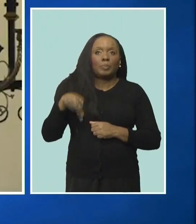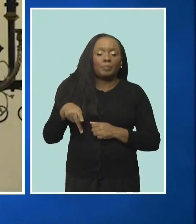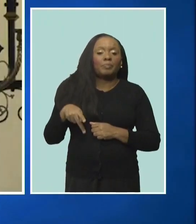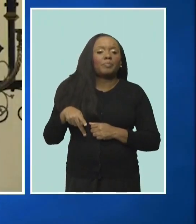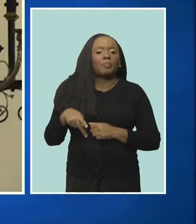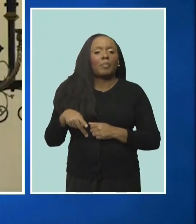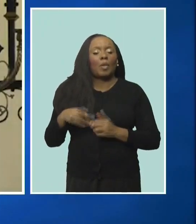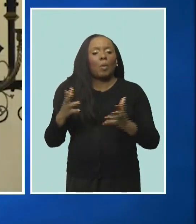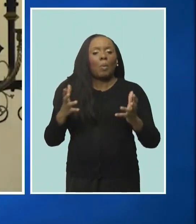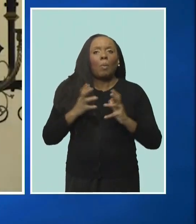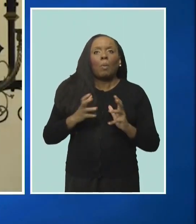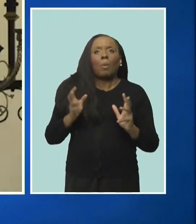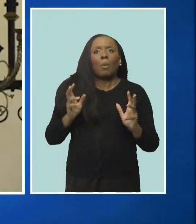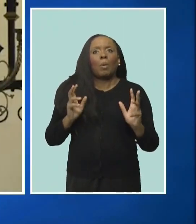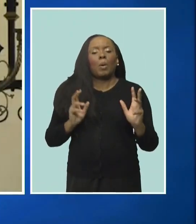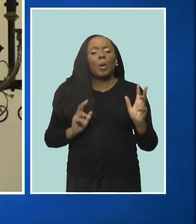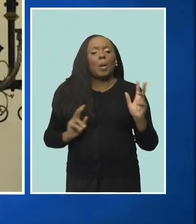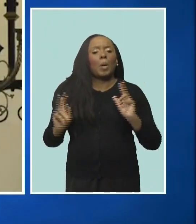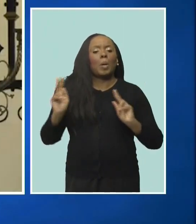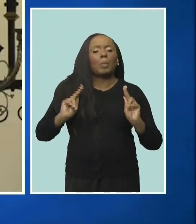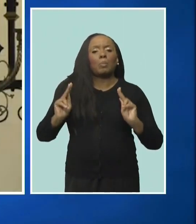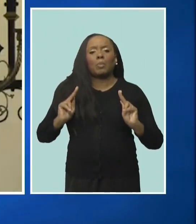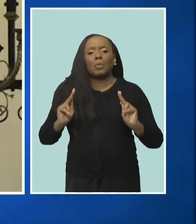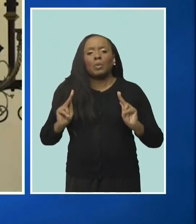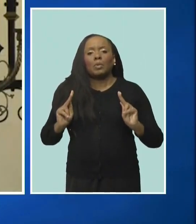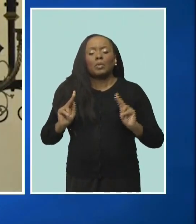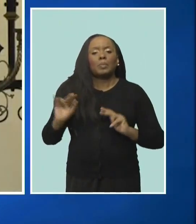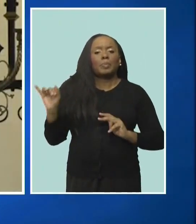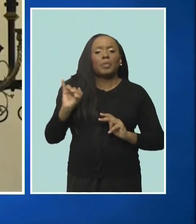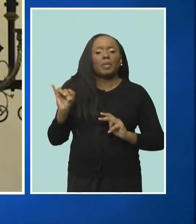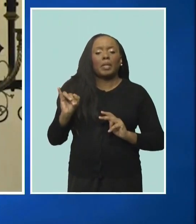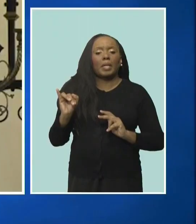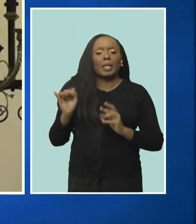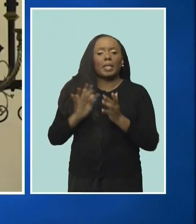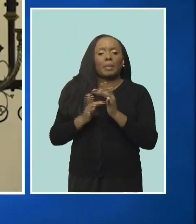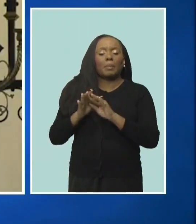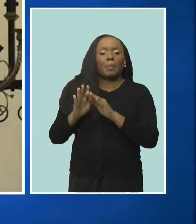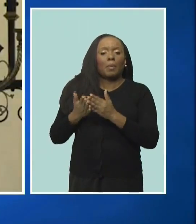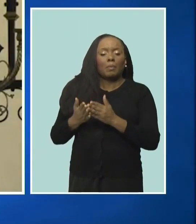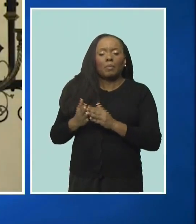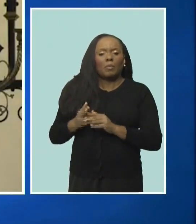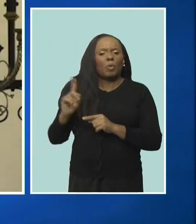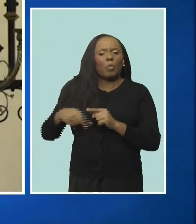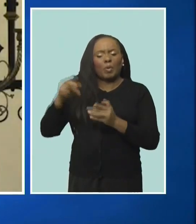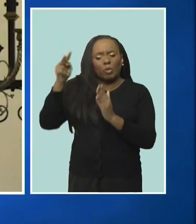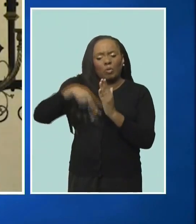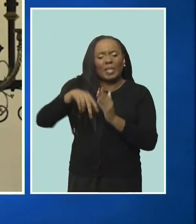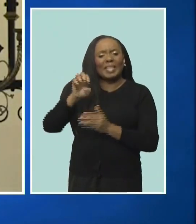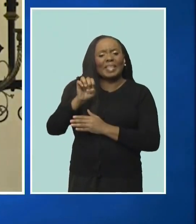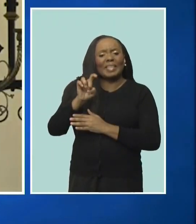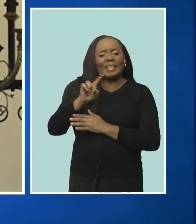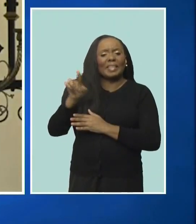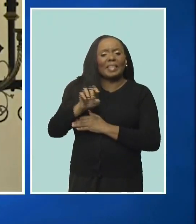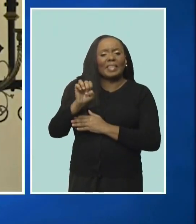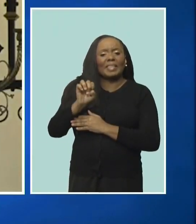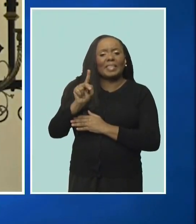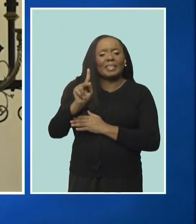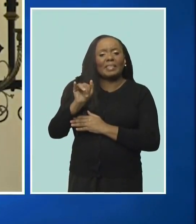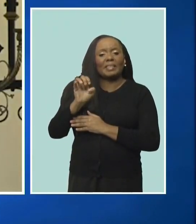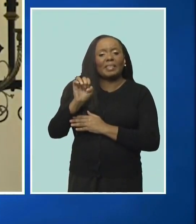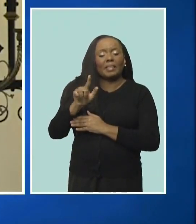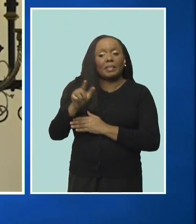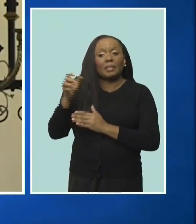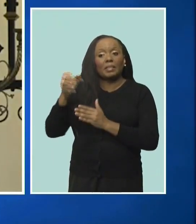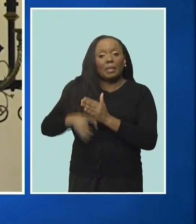would do in today's Old Testament reading from the book of Ezekiel and chapter 34. He searched for God's sheep